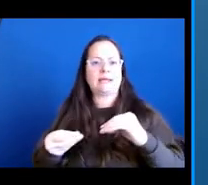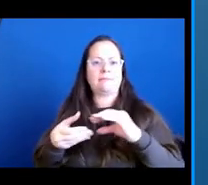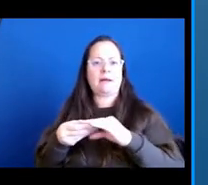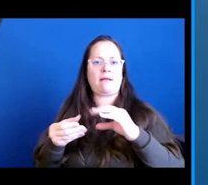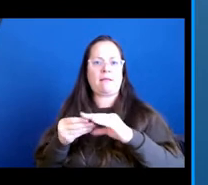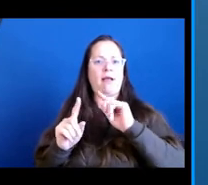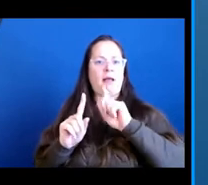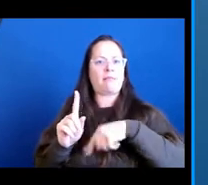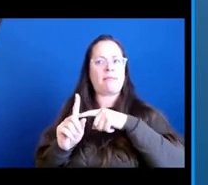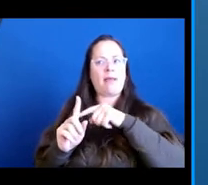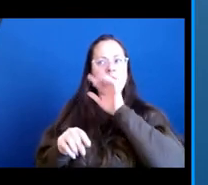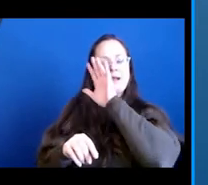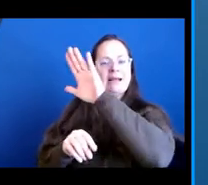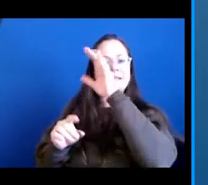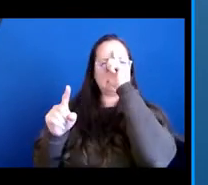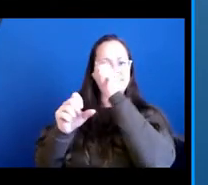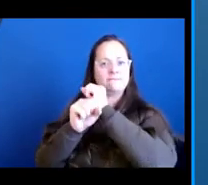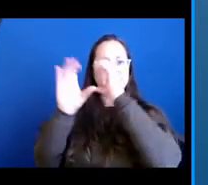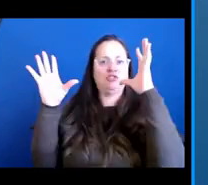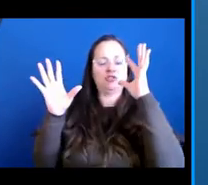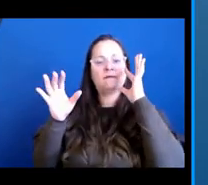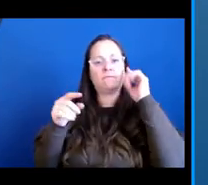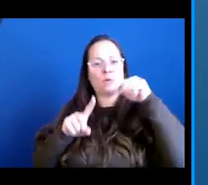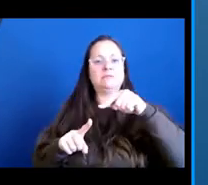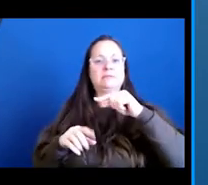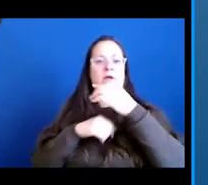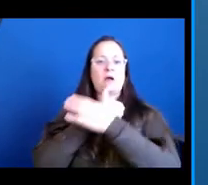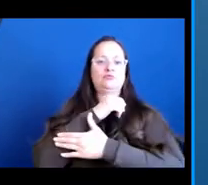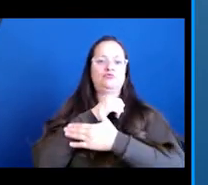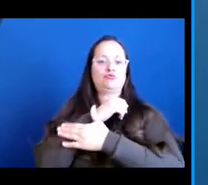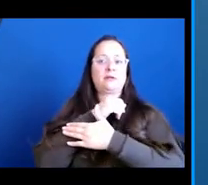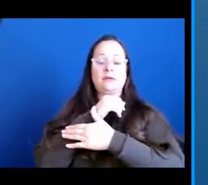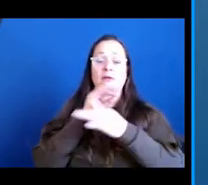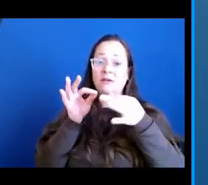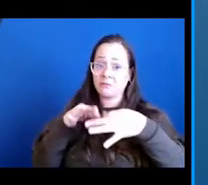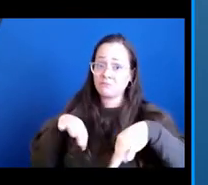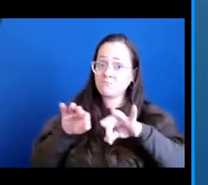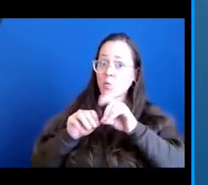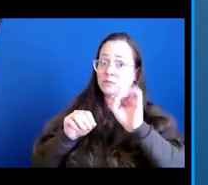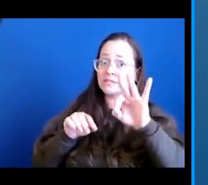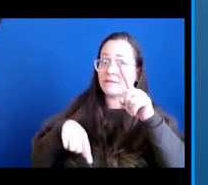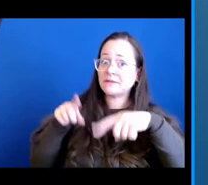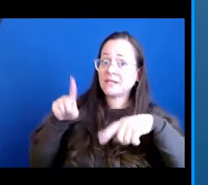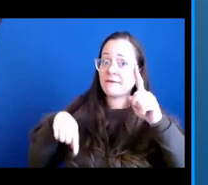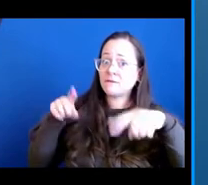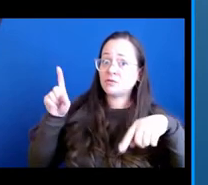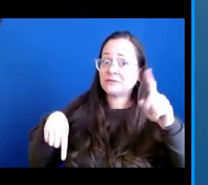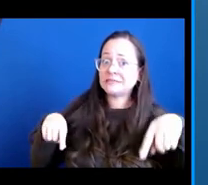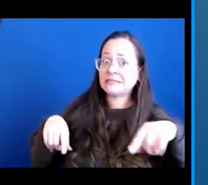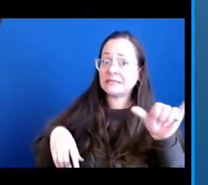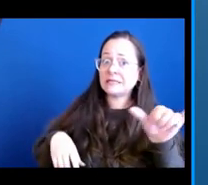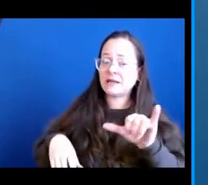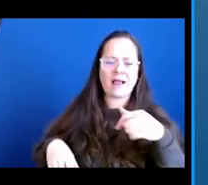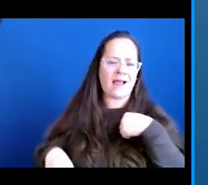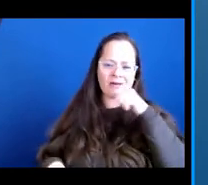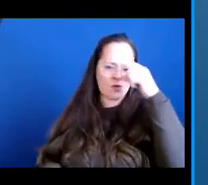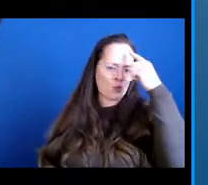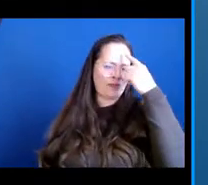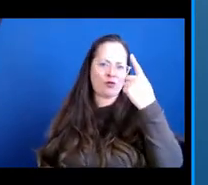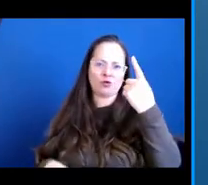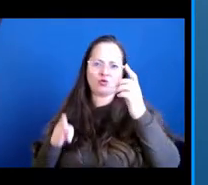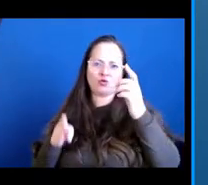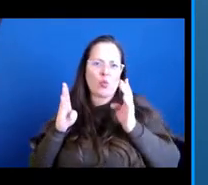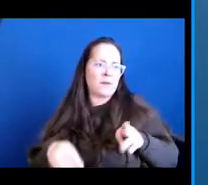country the importance of diversity I don't think there is a person in this room that would